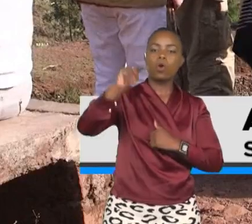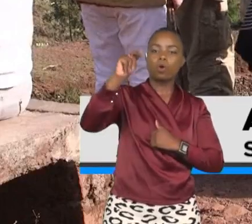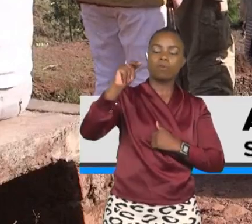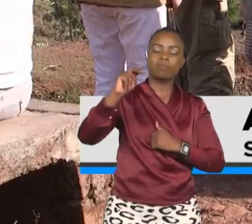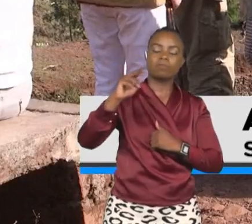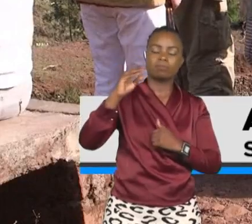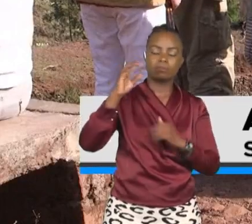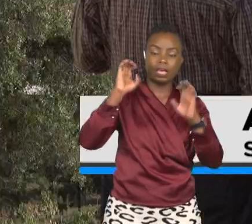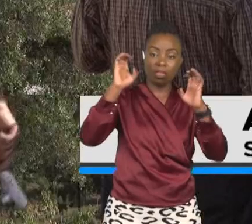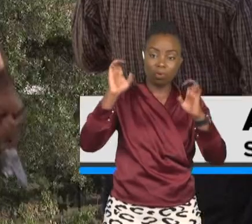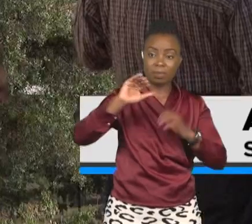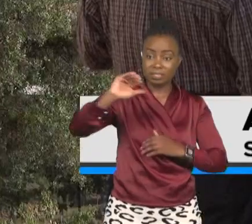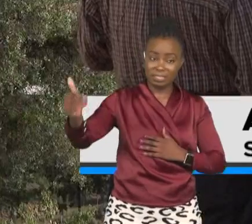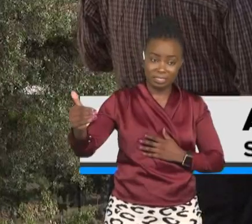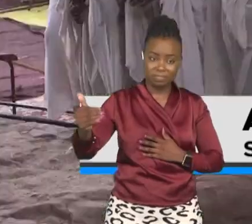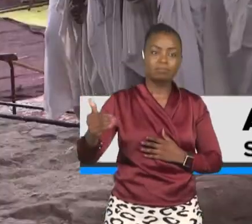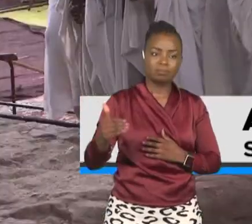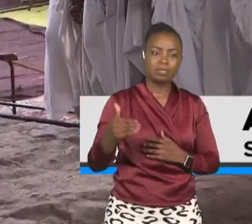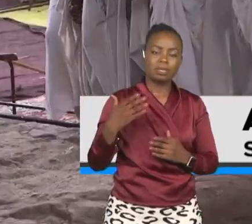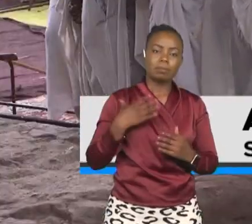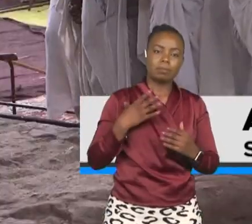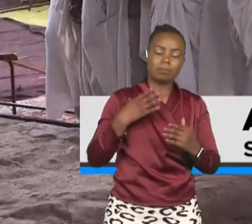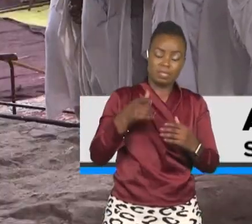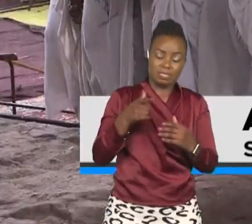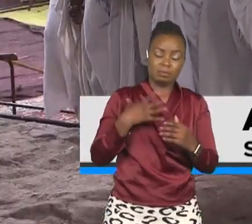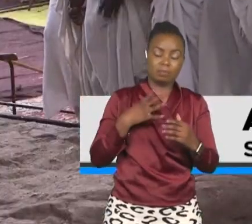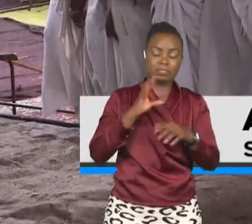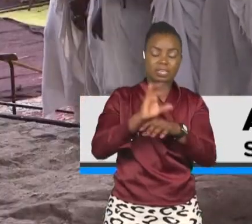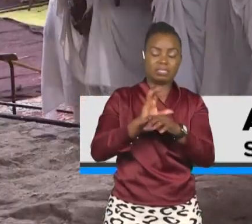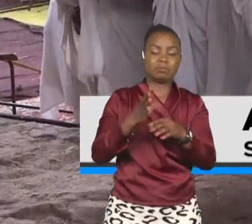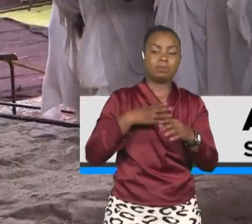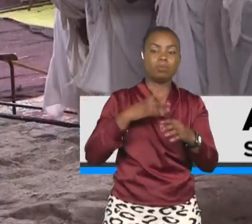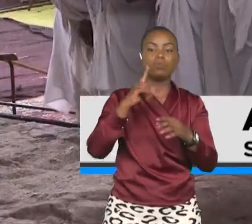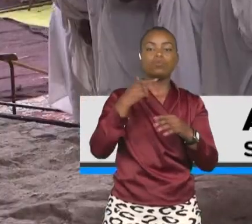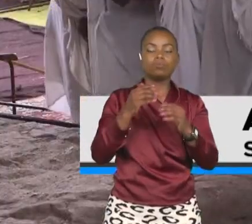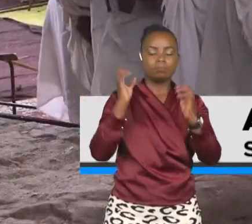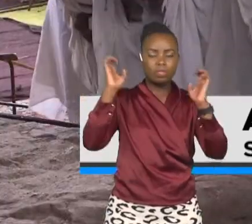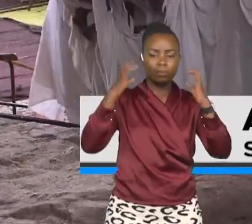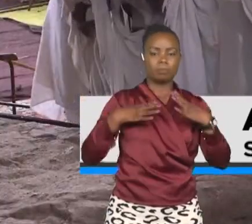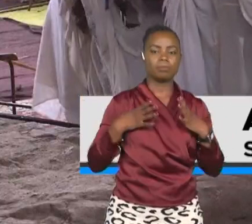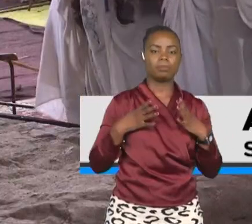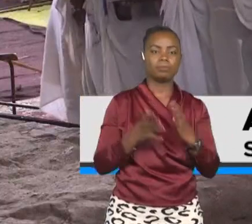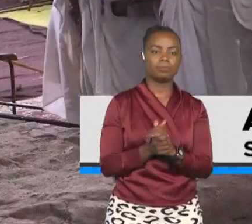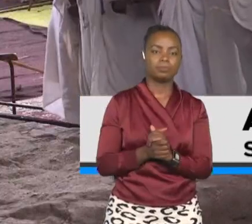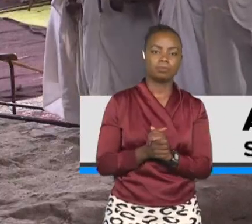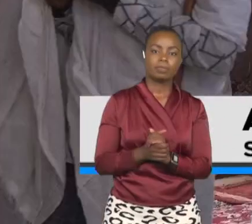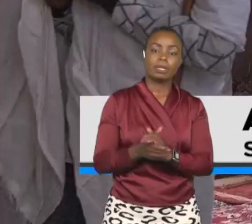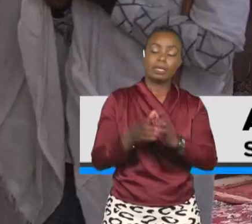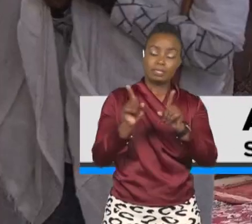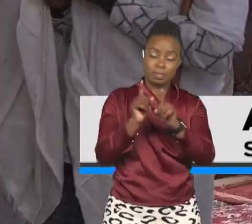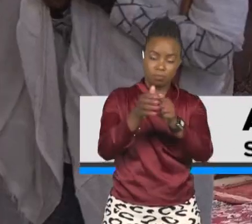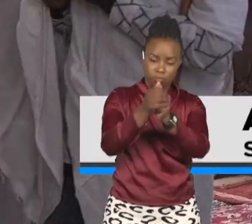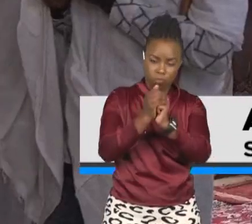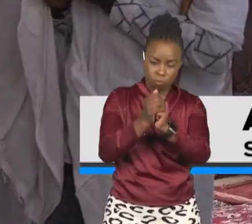destination for foreign tourists and followers of the Ethiopian Orthodox faith, the country's largest religion. Priests and worshippers at